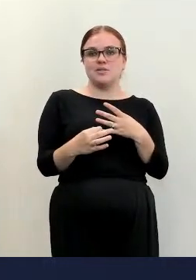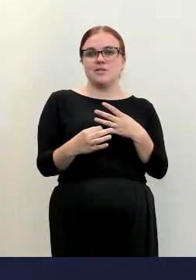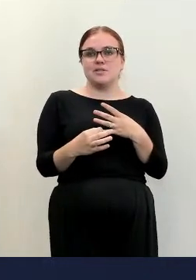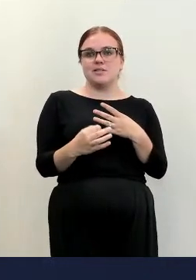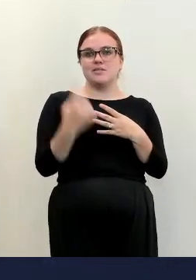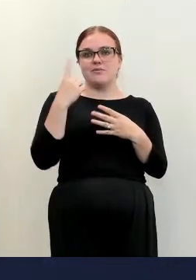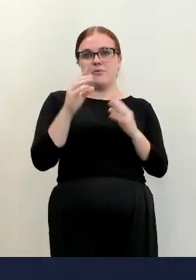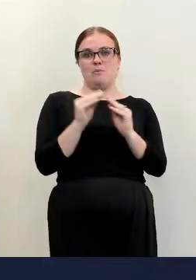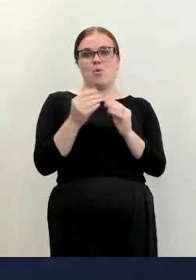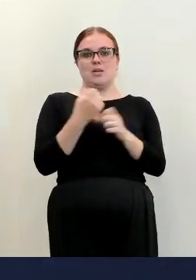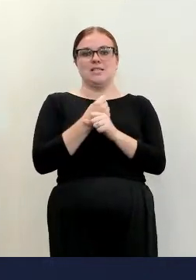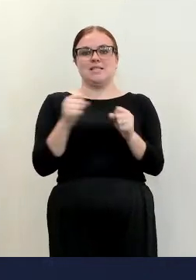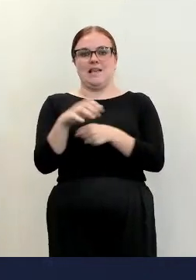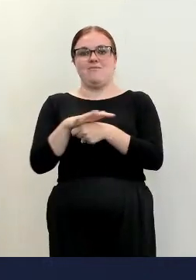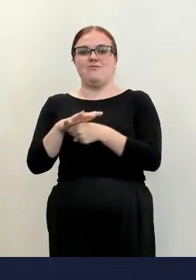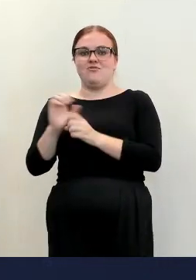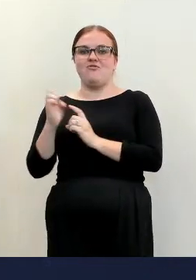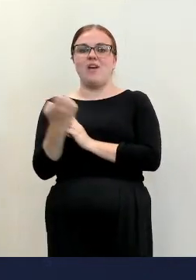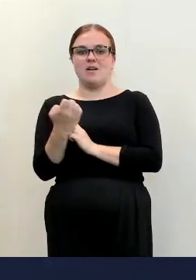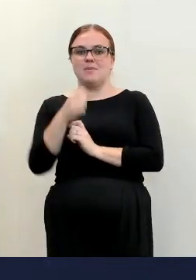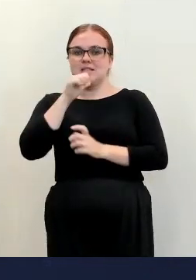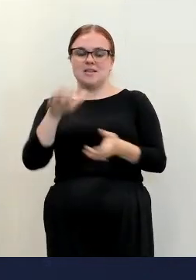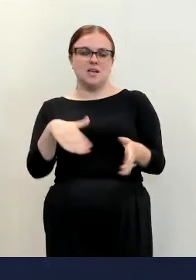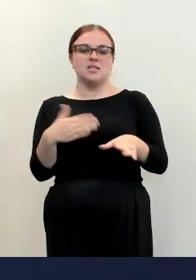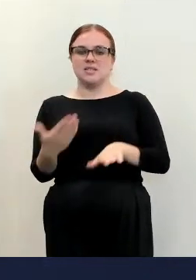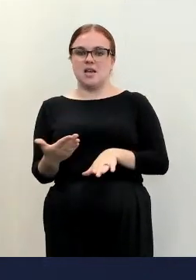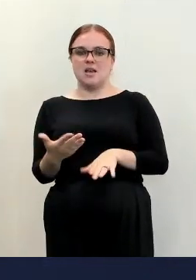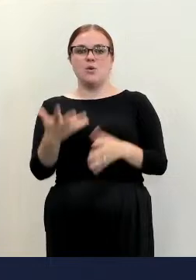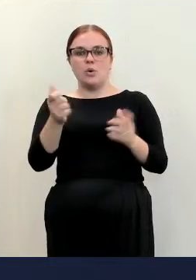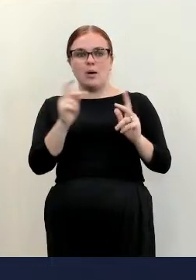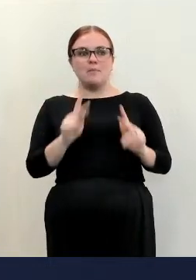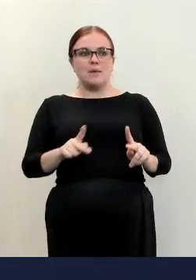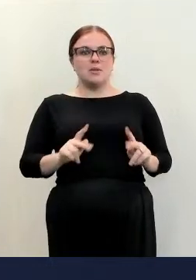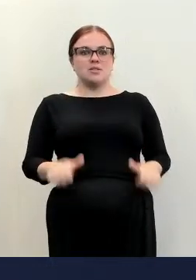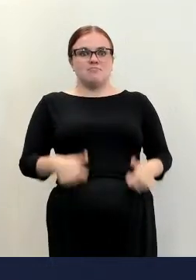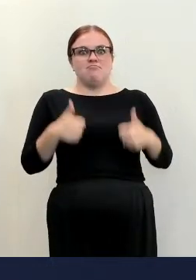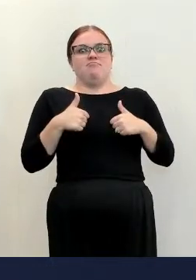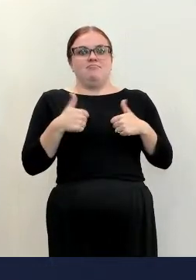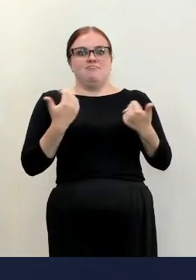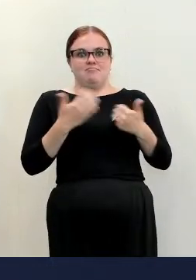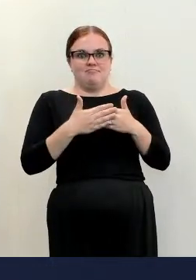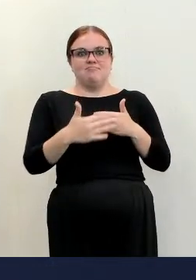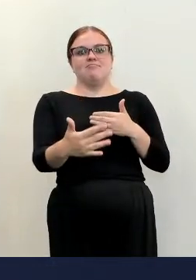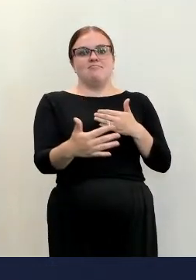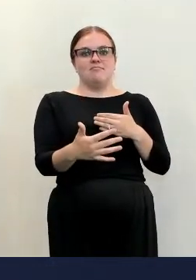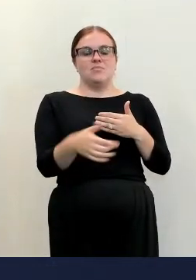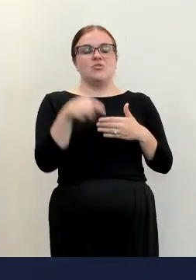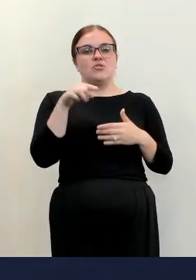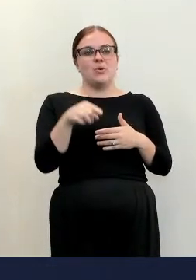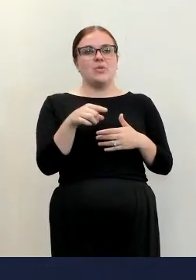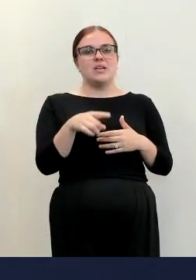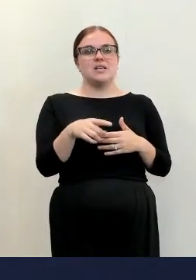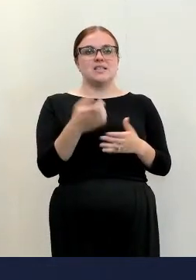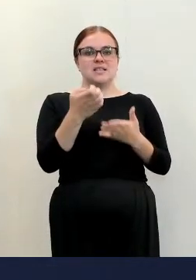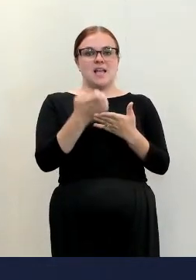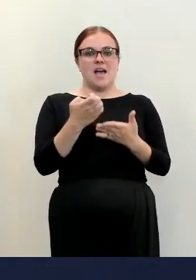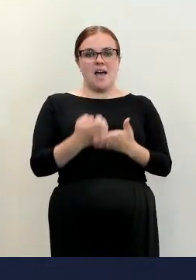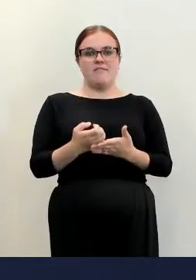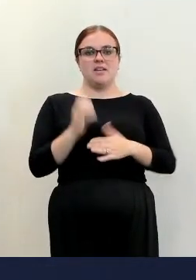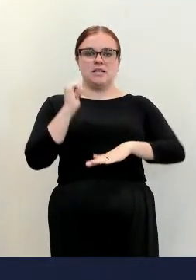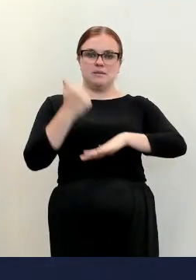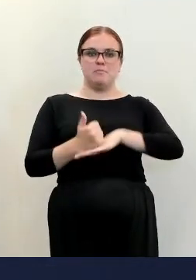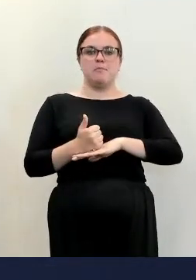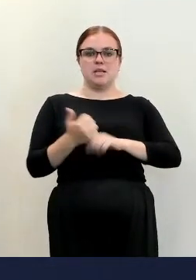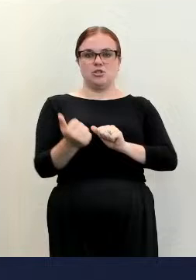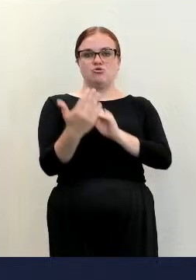use more safely so that they don't die. We want people to stay alive. So harm reduction is a key evidence-based strategy. That's